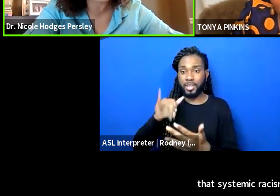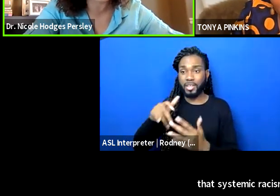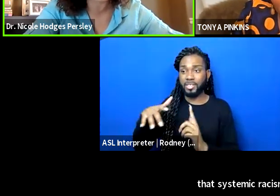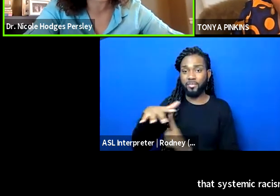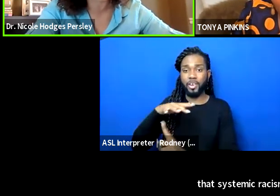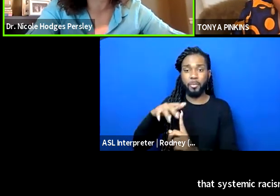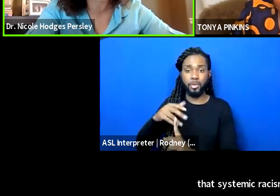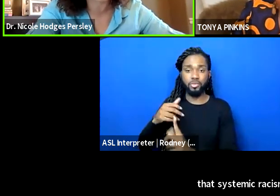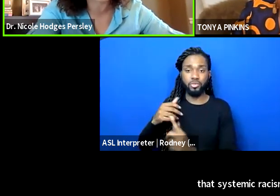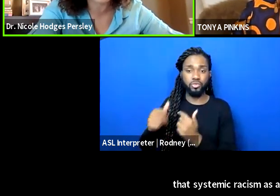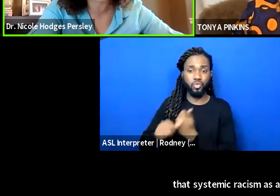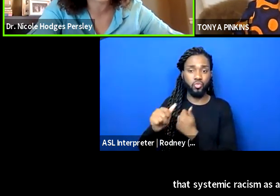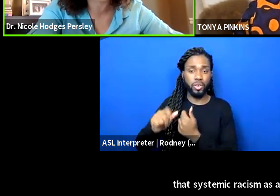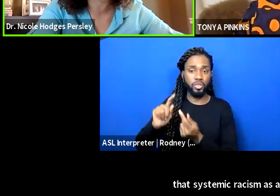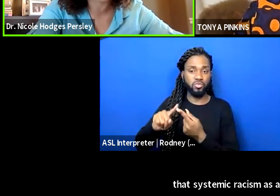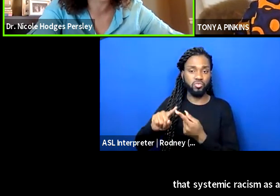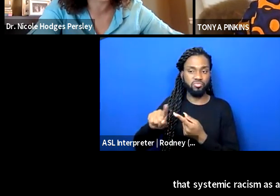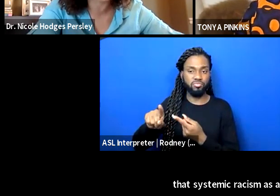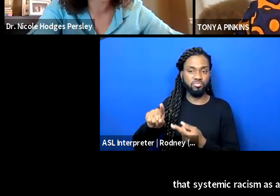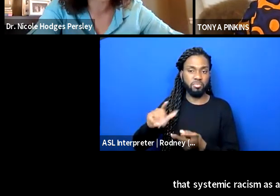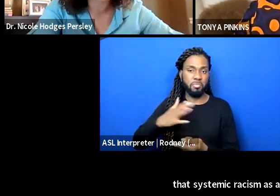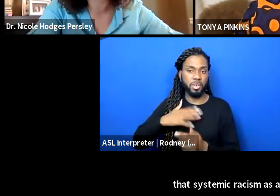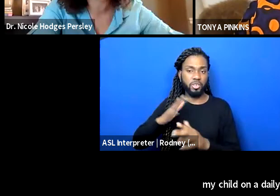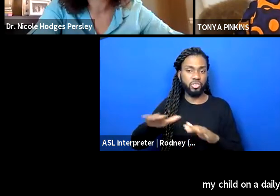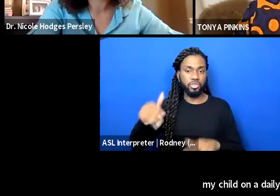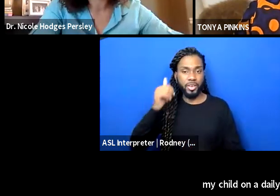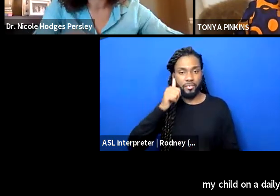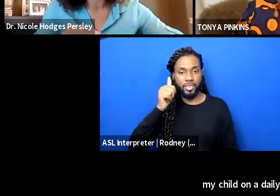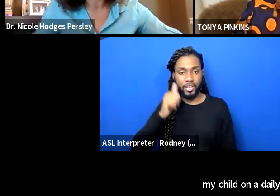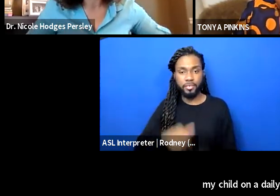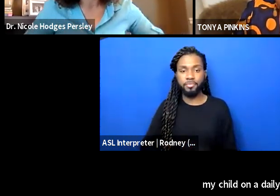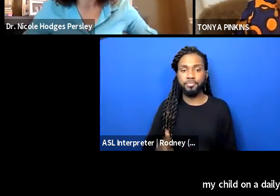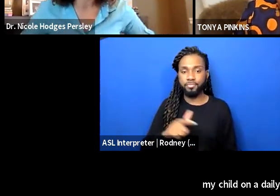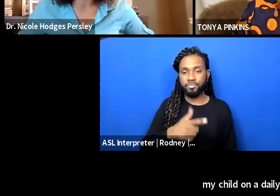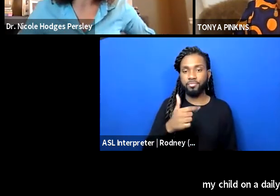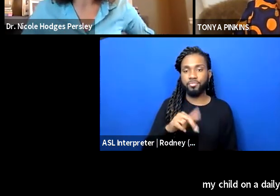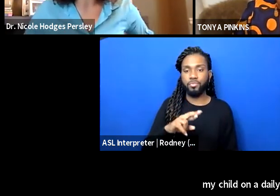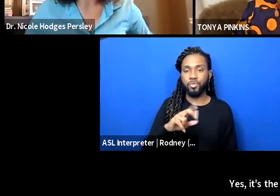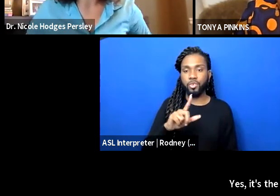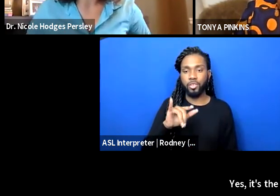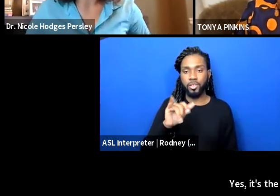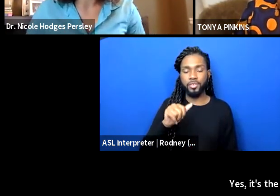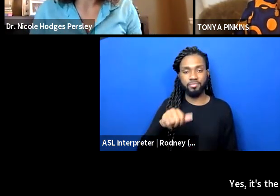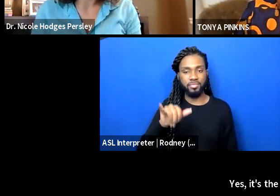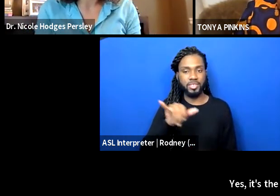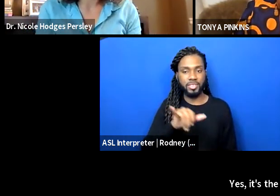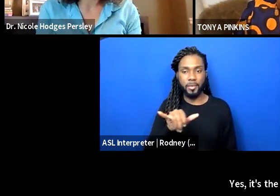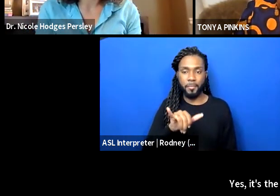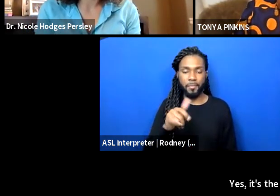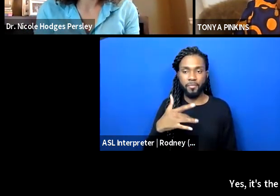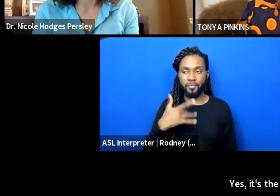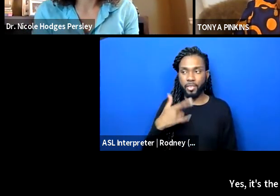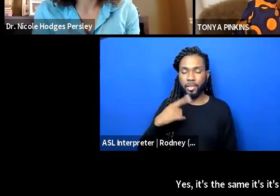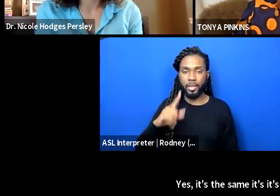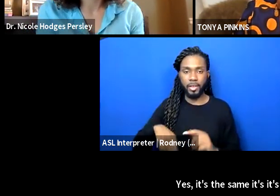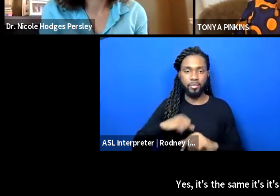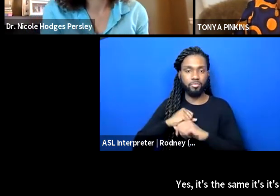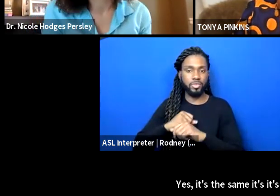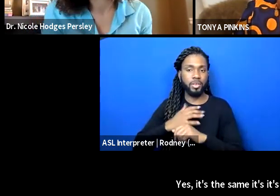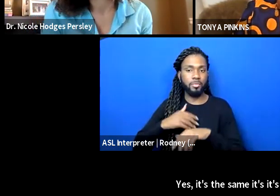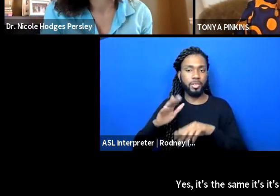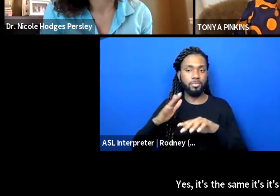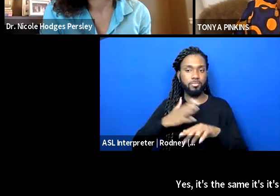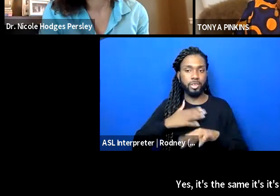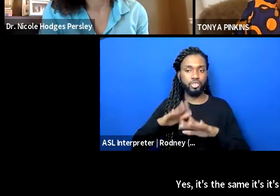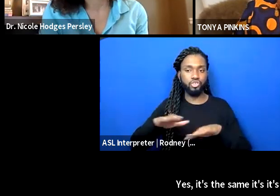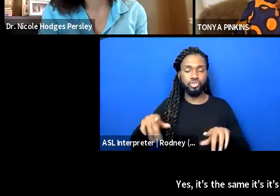daily basis. So I think that's it's the same. It's not being able to protect my children from this, like,